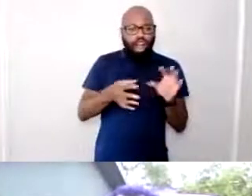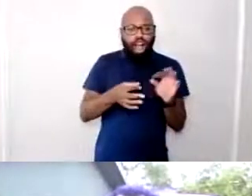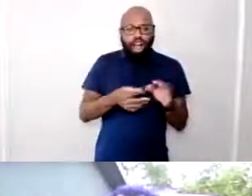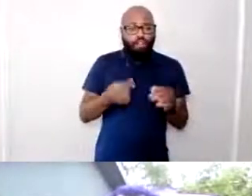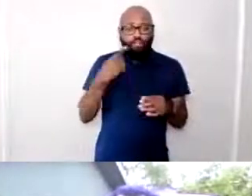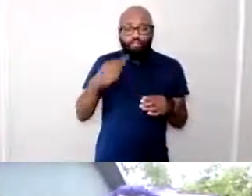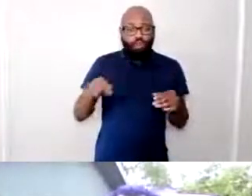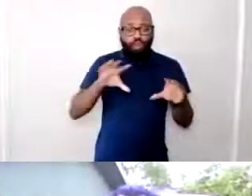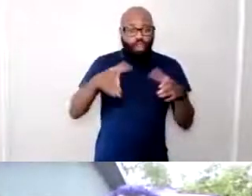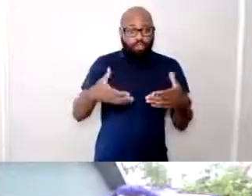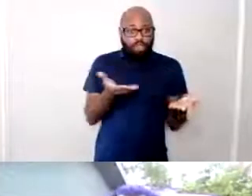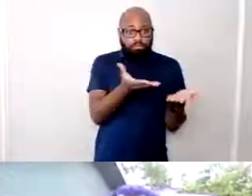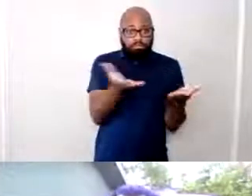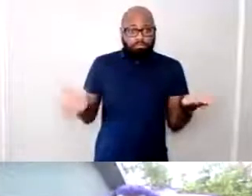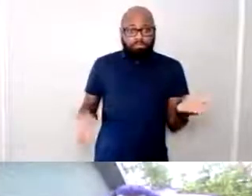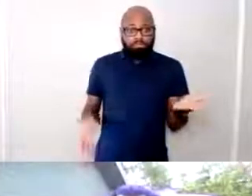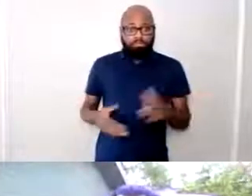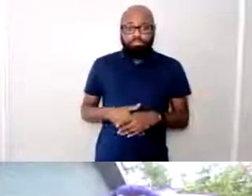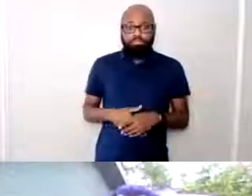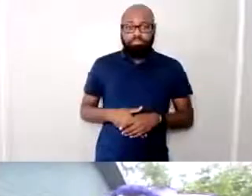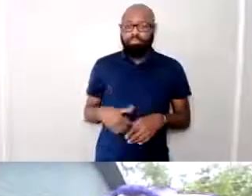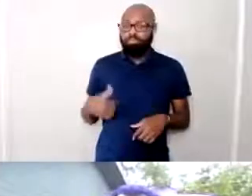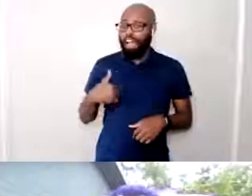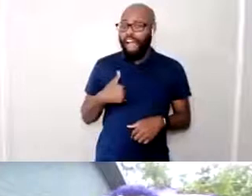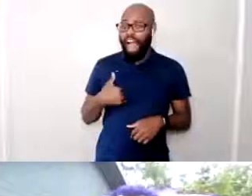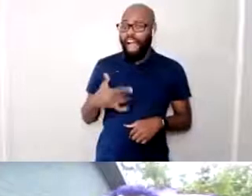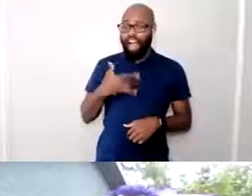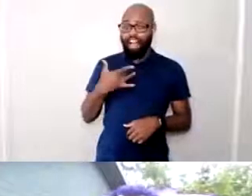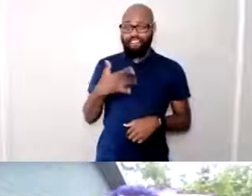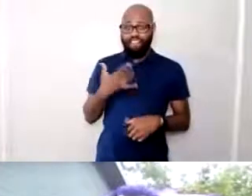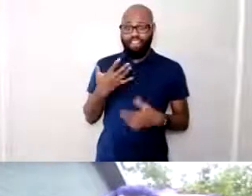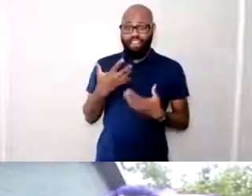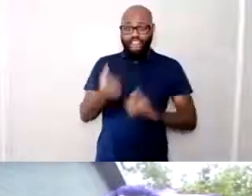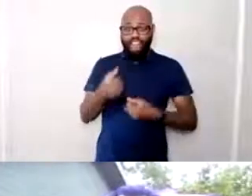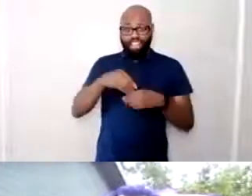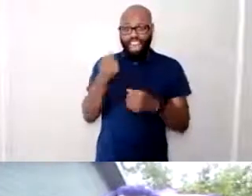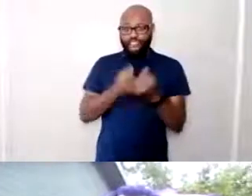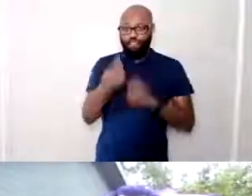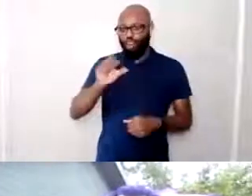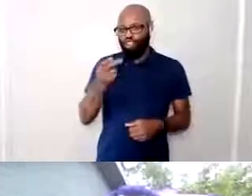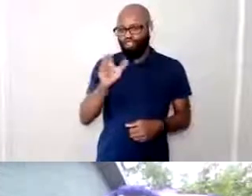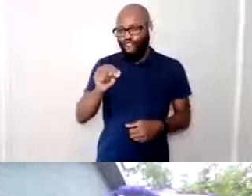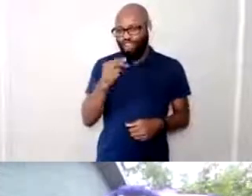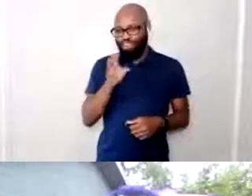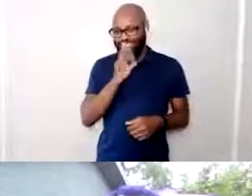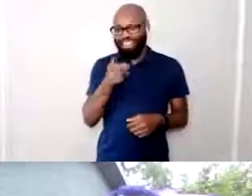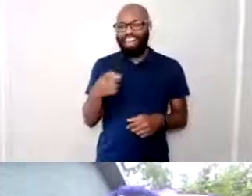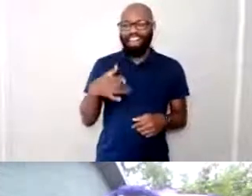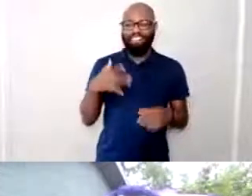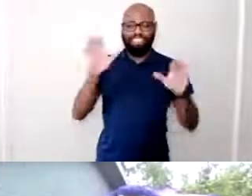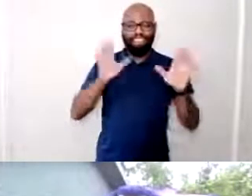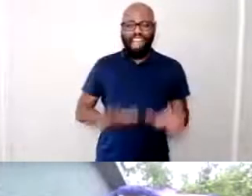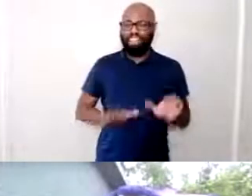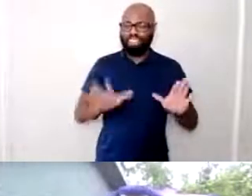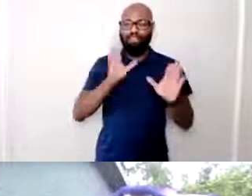committee? I'm feeling confident in everyone. I think this is excellent, and I think we've got a great road ahead of us. And I thank